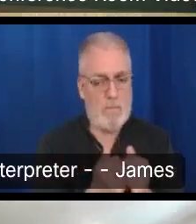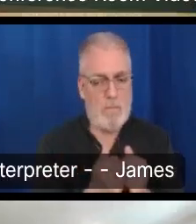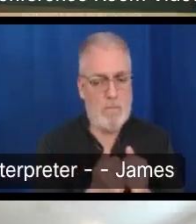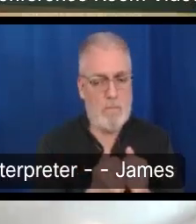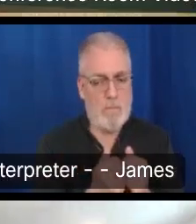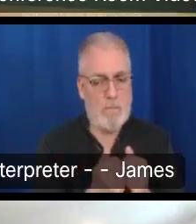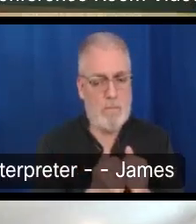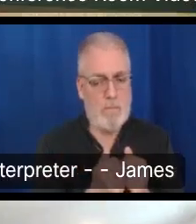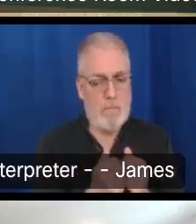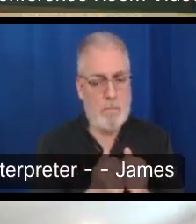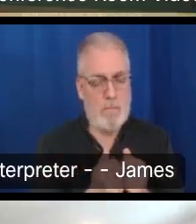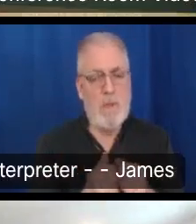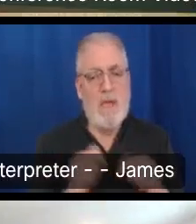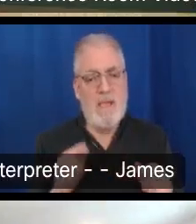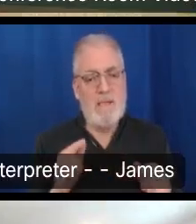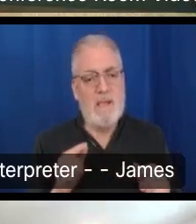I Okay. agree.